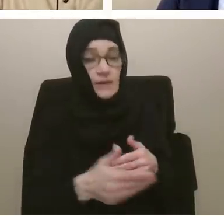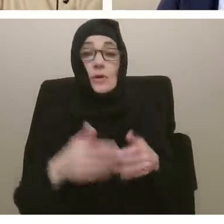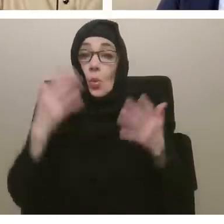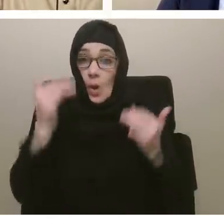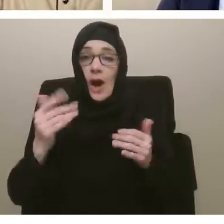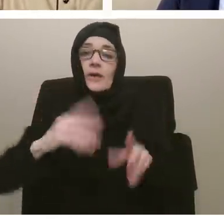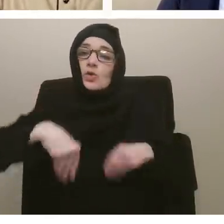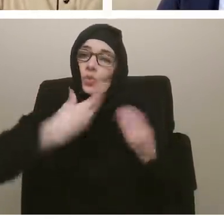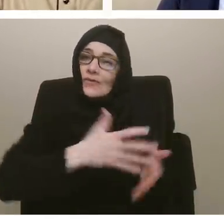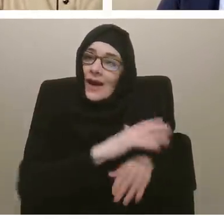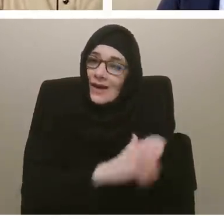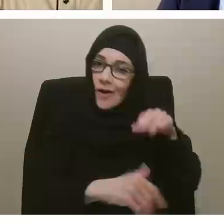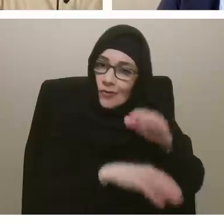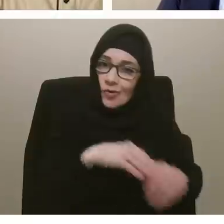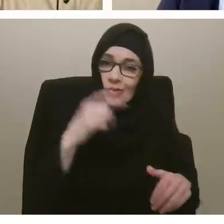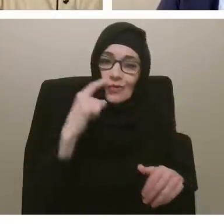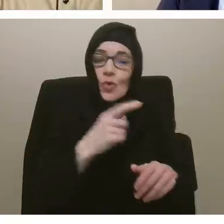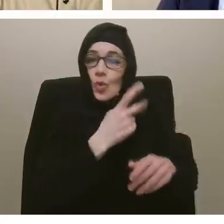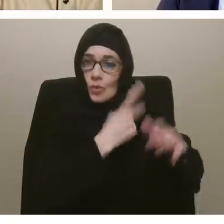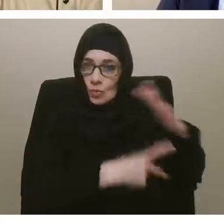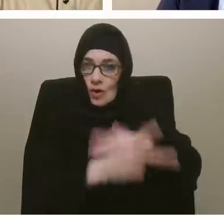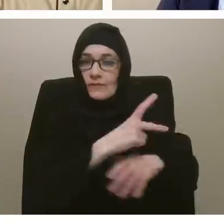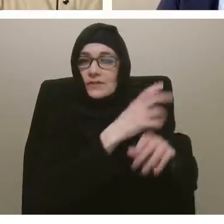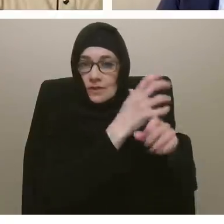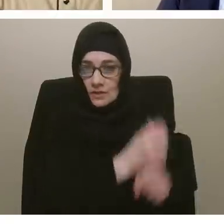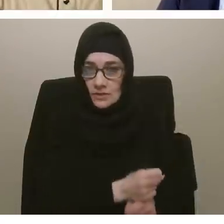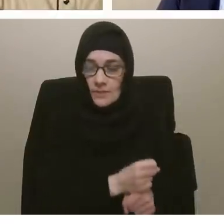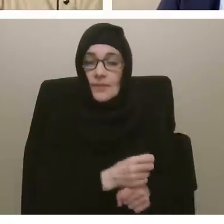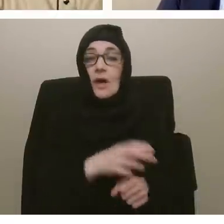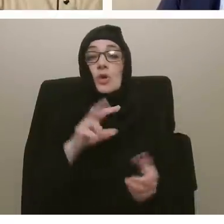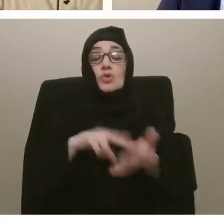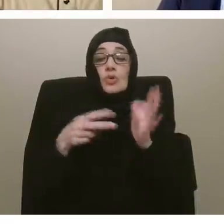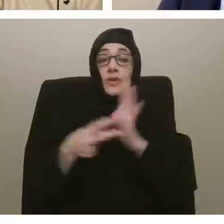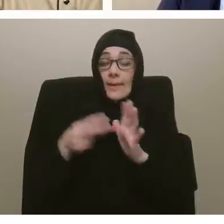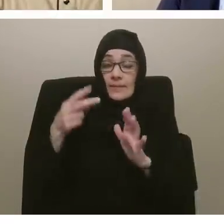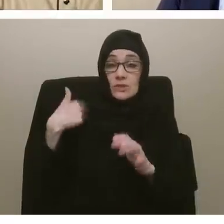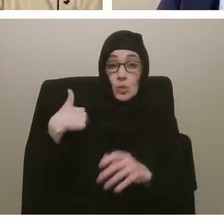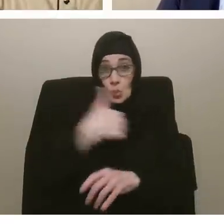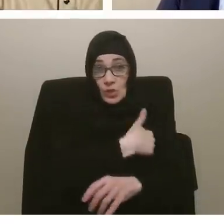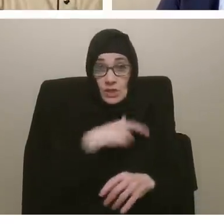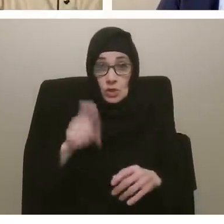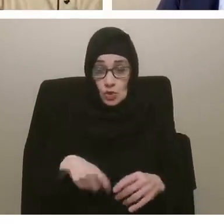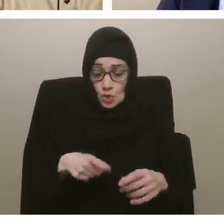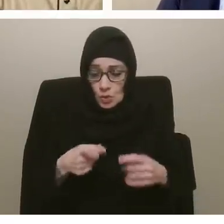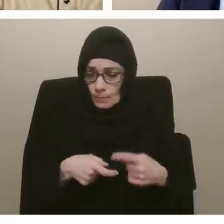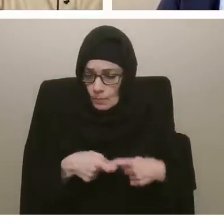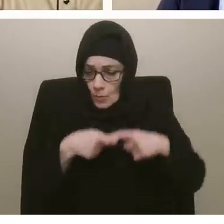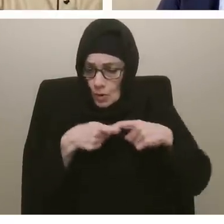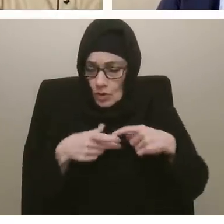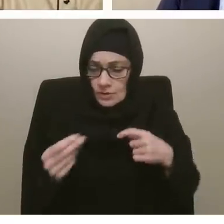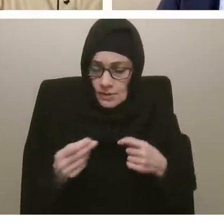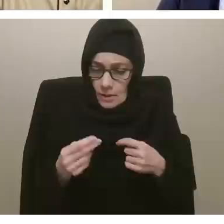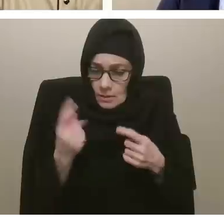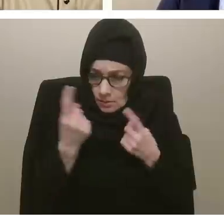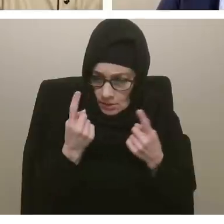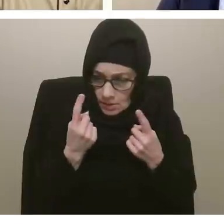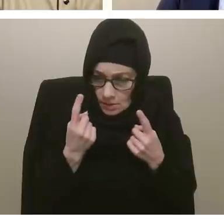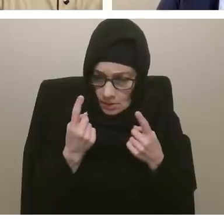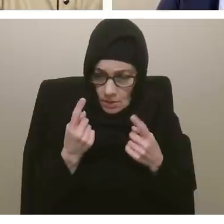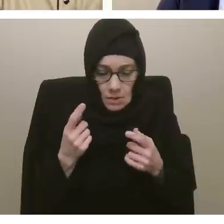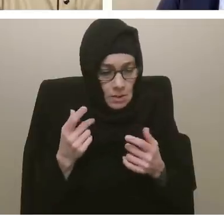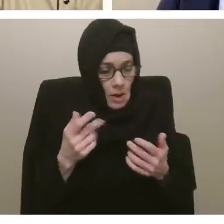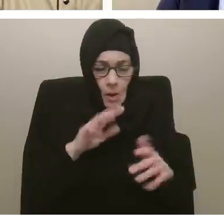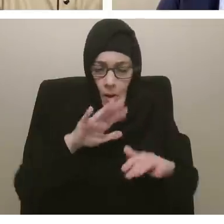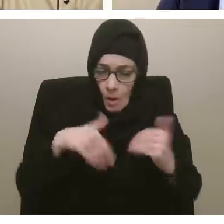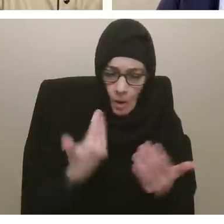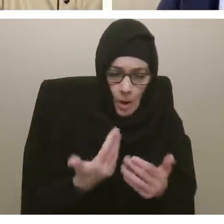sallallahu alaihi wasallam, it should be a waqfa for us. It should be a stopping point for us to pause and say, you know what? All of these things that I'm